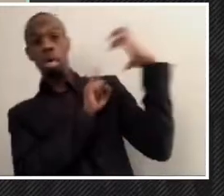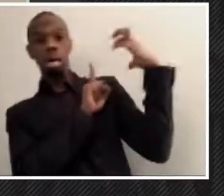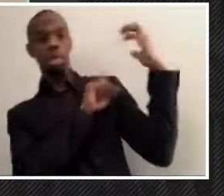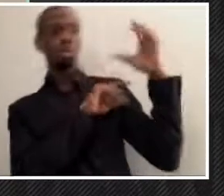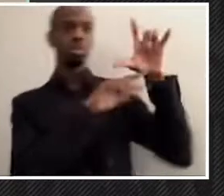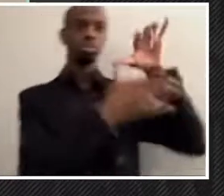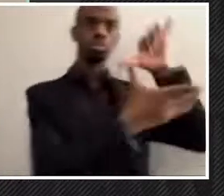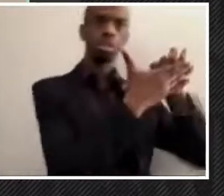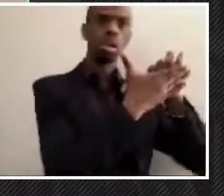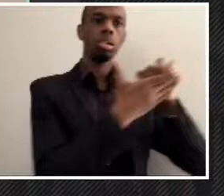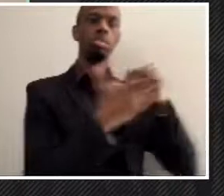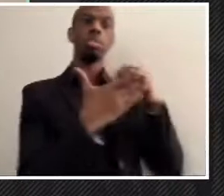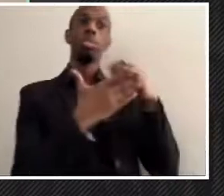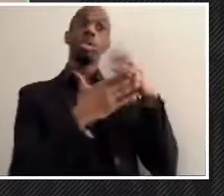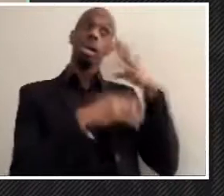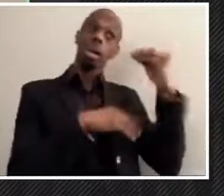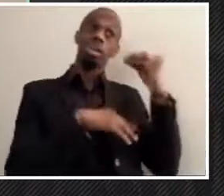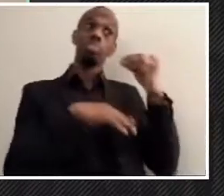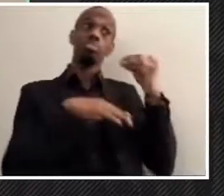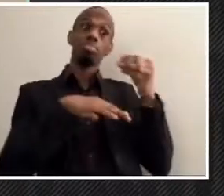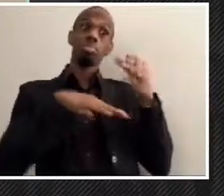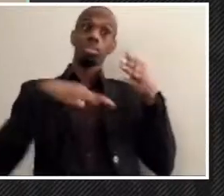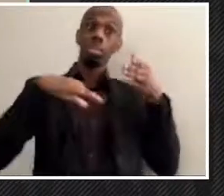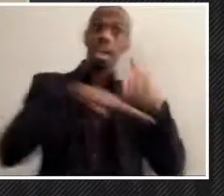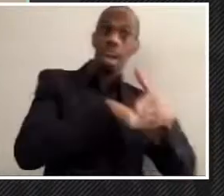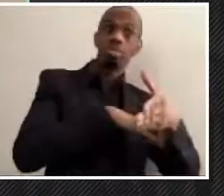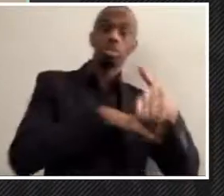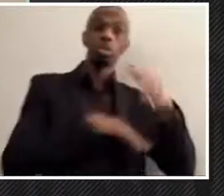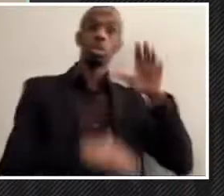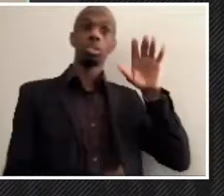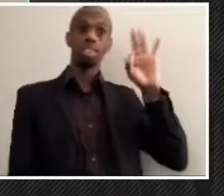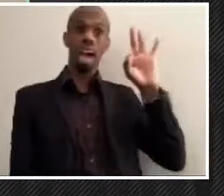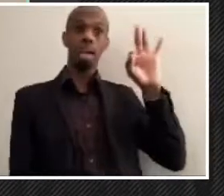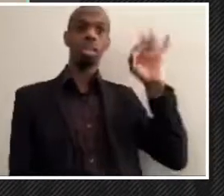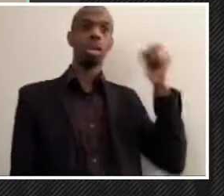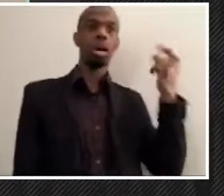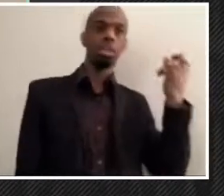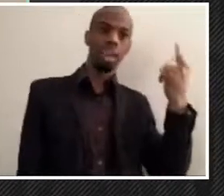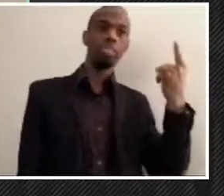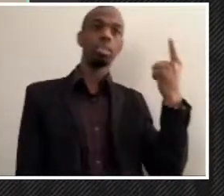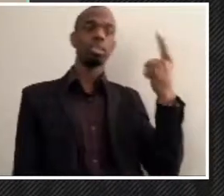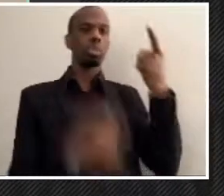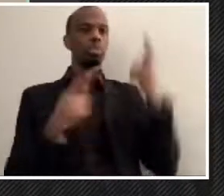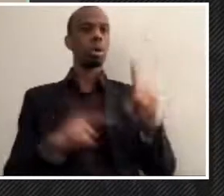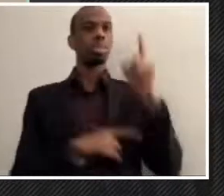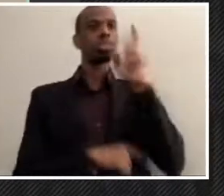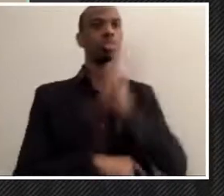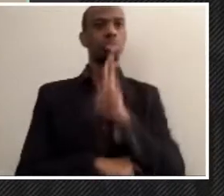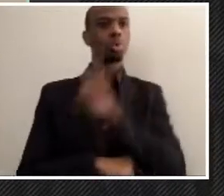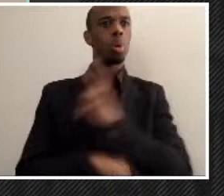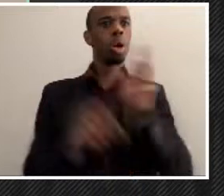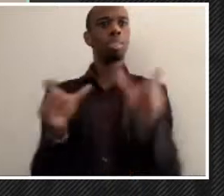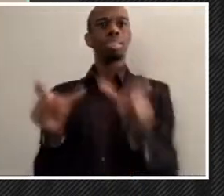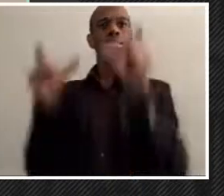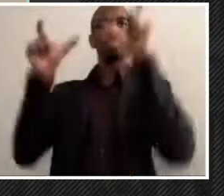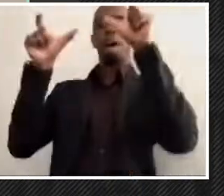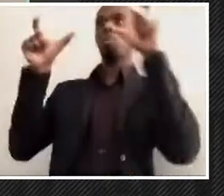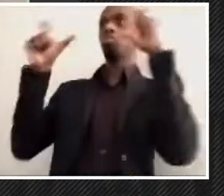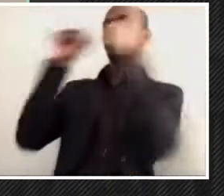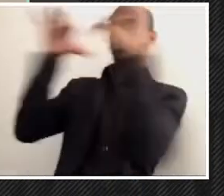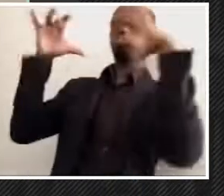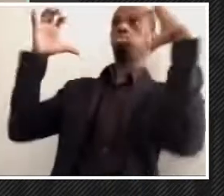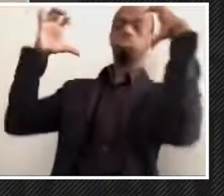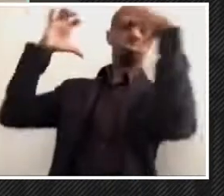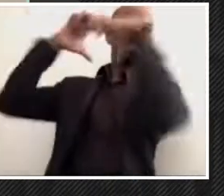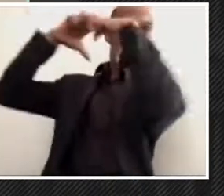post 9/11 as an African-American and Muslim, but being fortunate to be able to go to suburban middle schools and high schools and go to